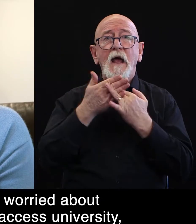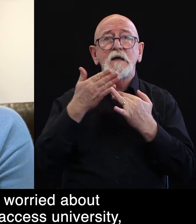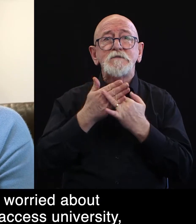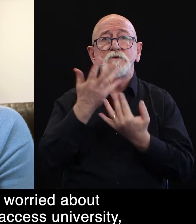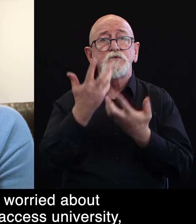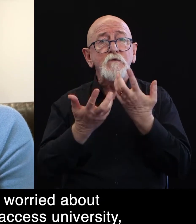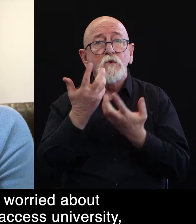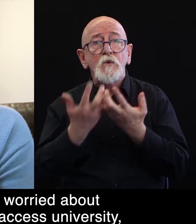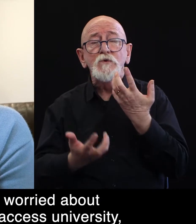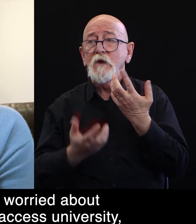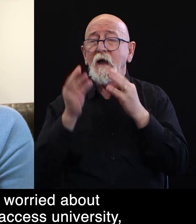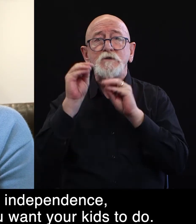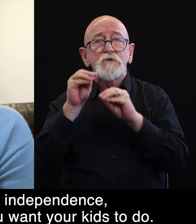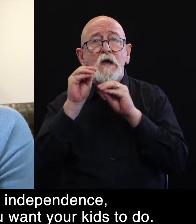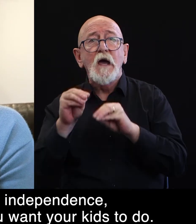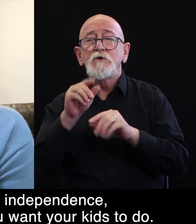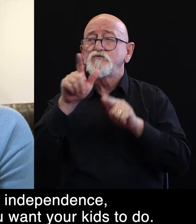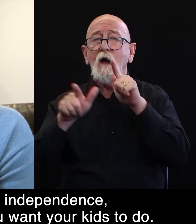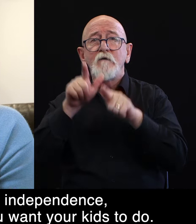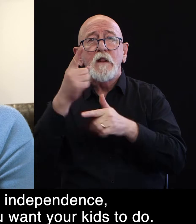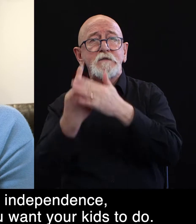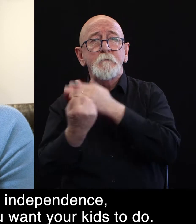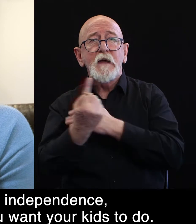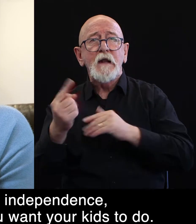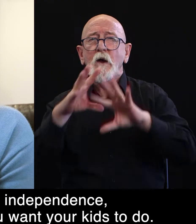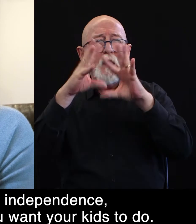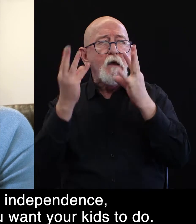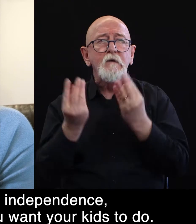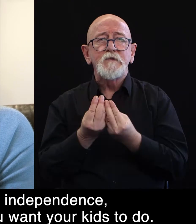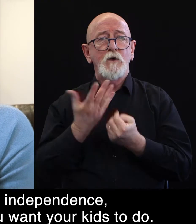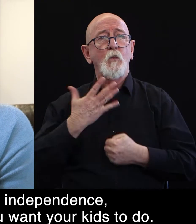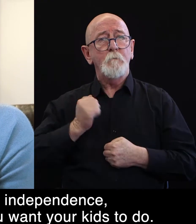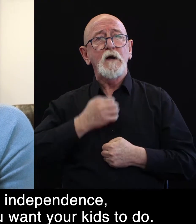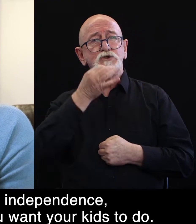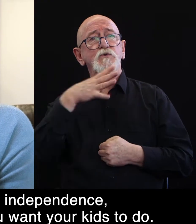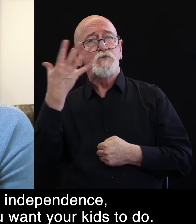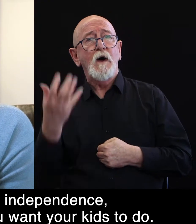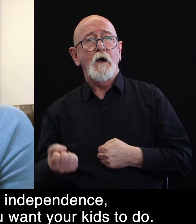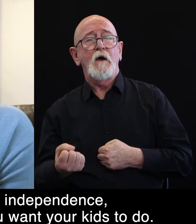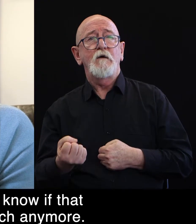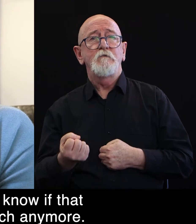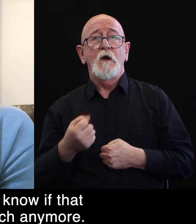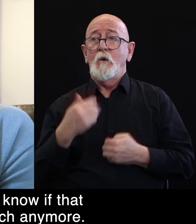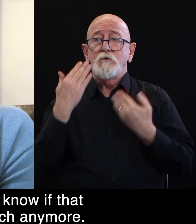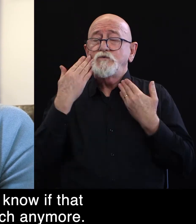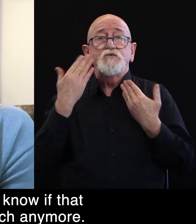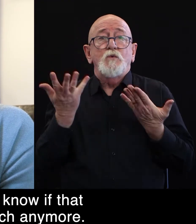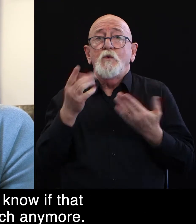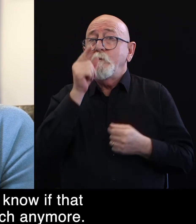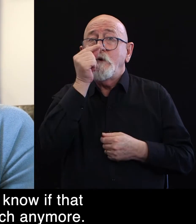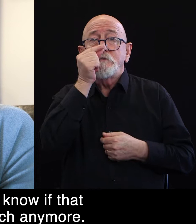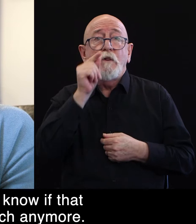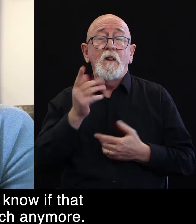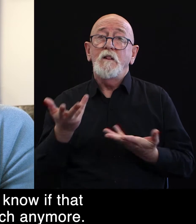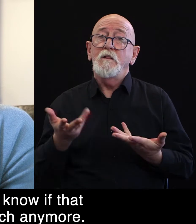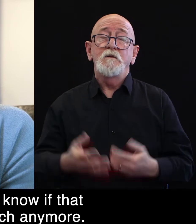access university, education, travel, independence, all of those things that you want your kids to do. We just didn't know